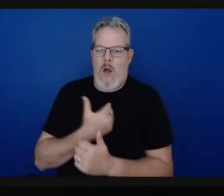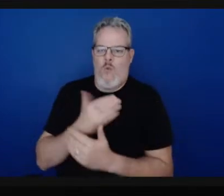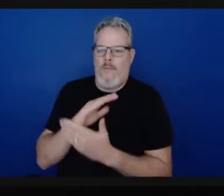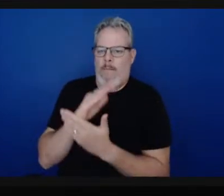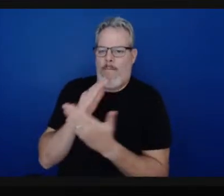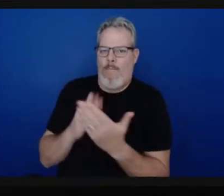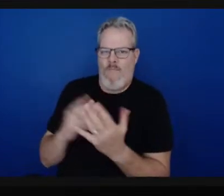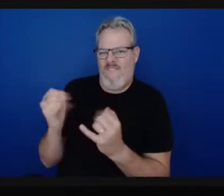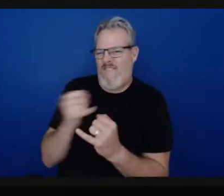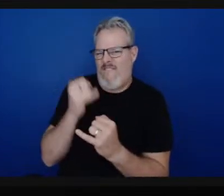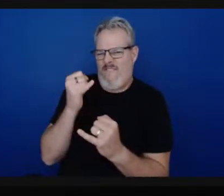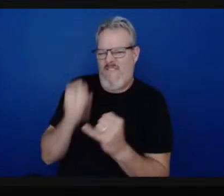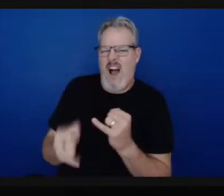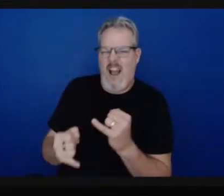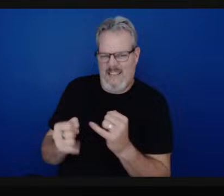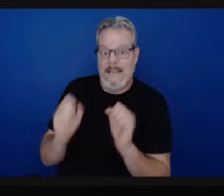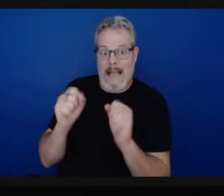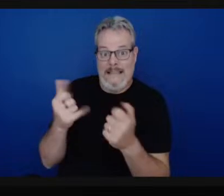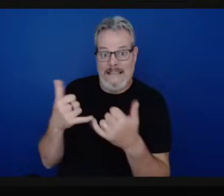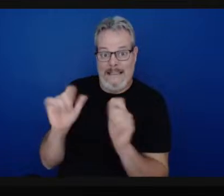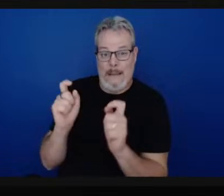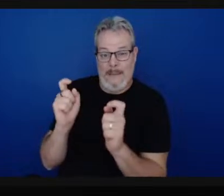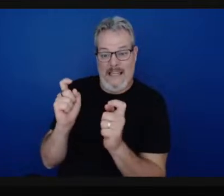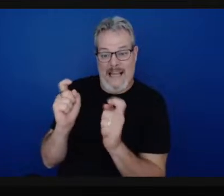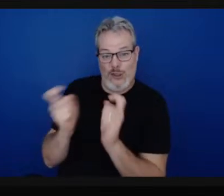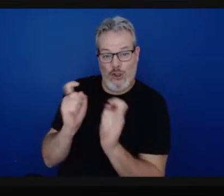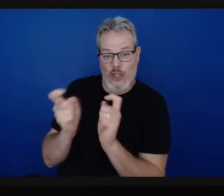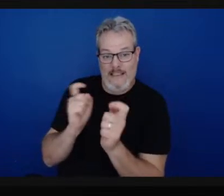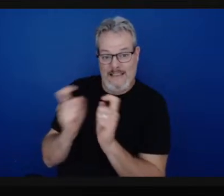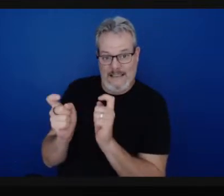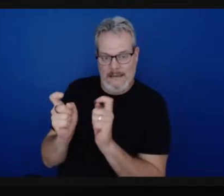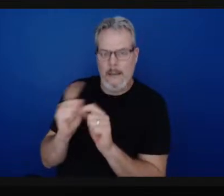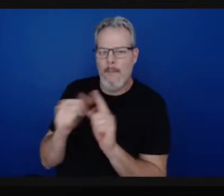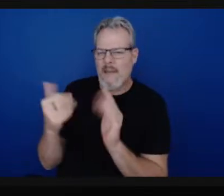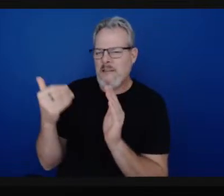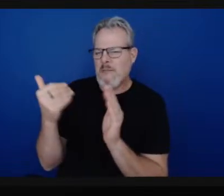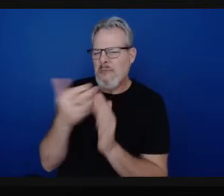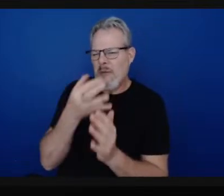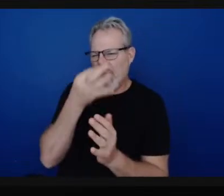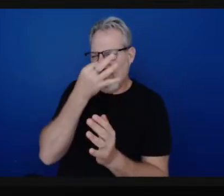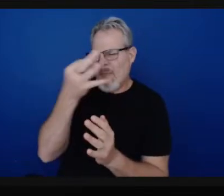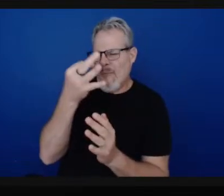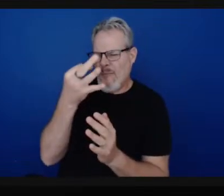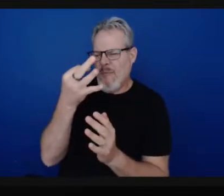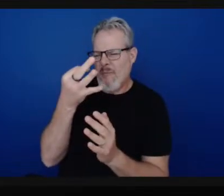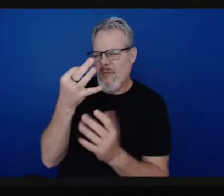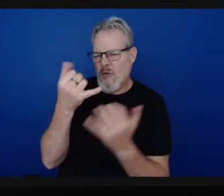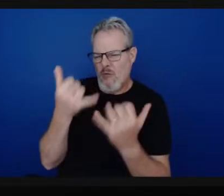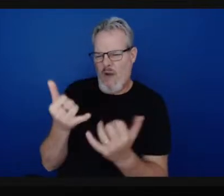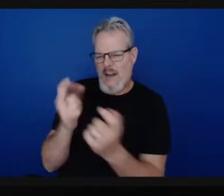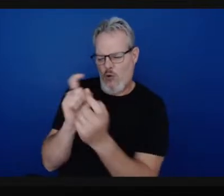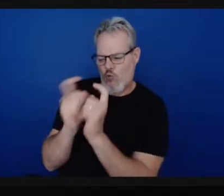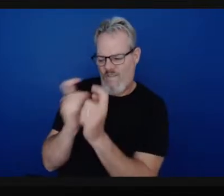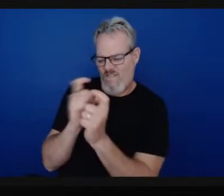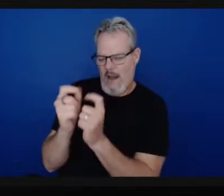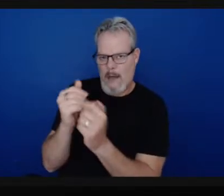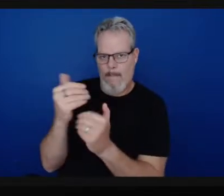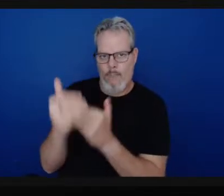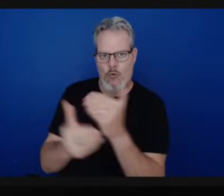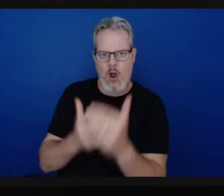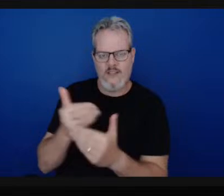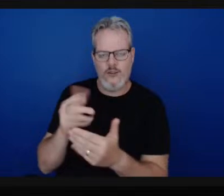semi-final. Like, they can be adjusted still, but they're pretty close at this point, right, on the refinement process on those quakes.